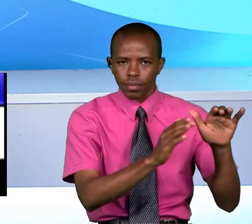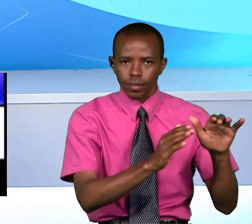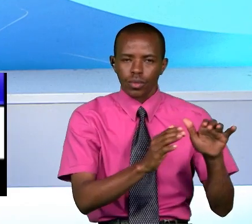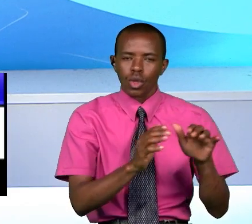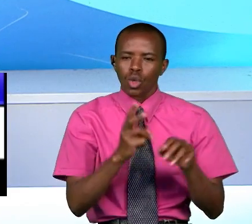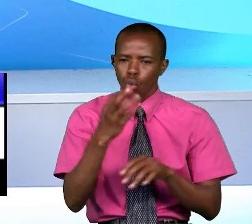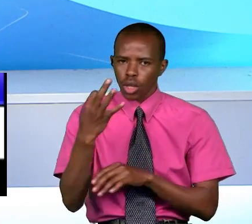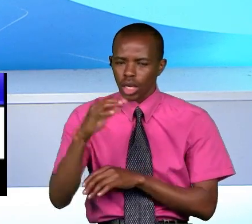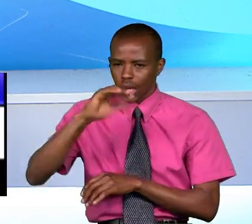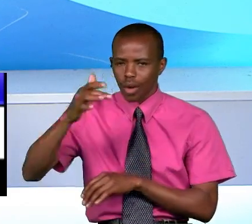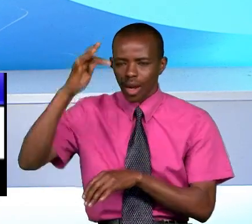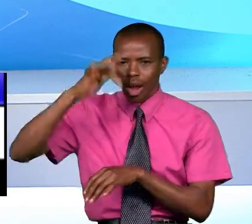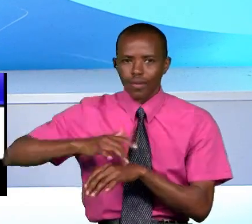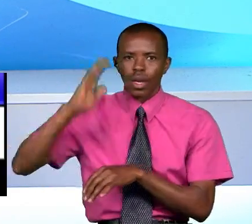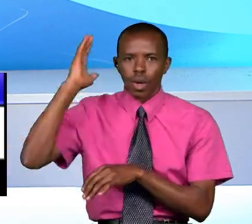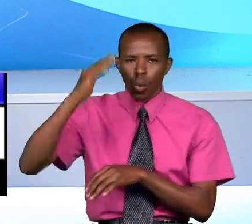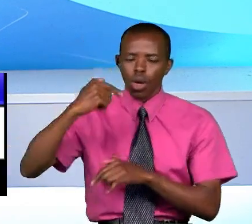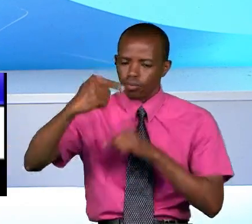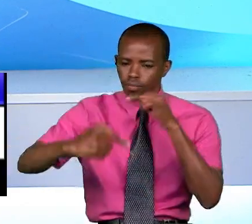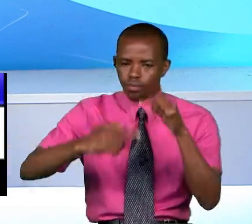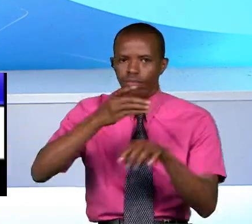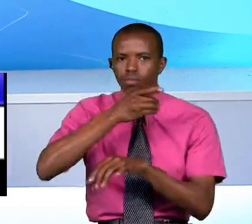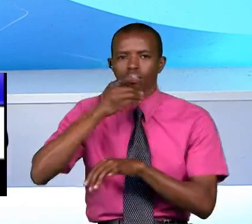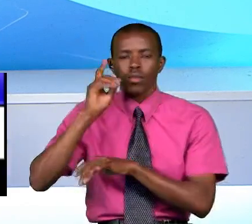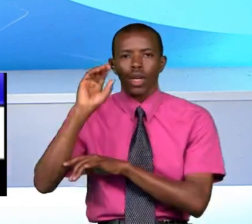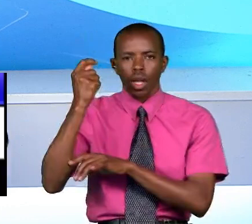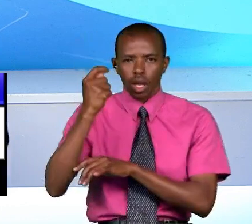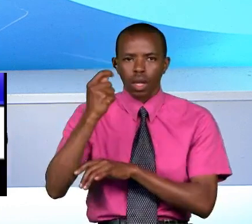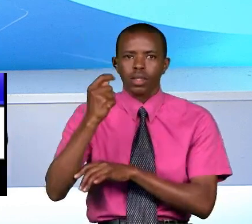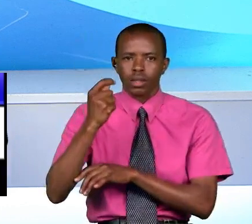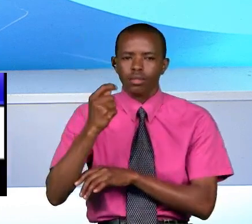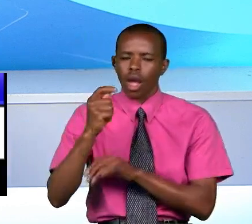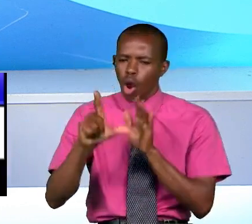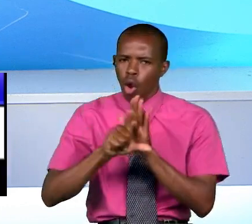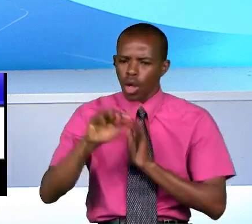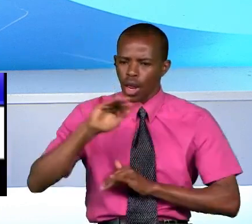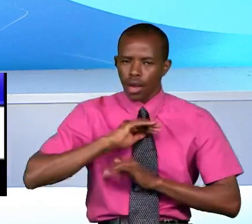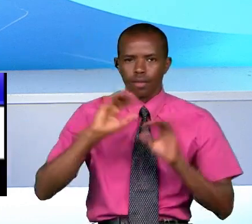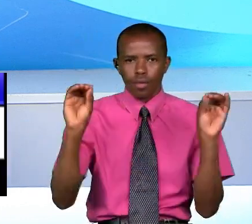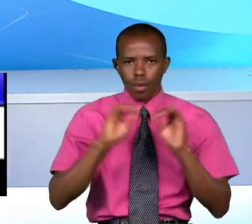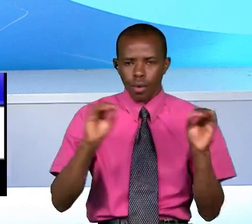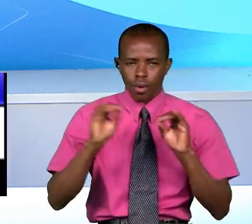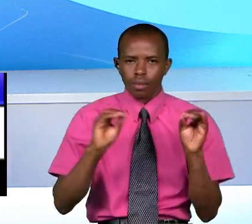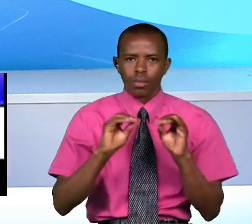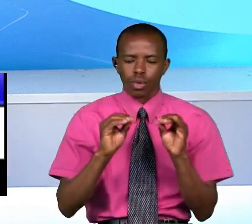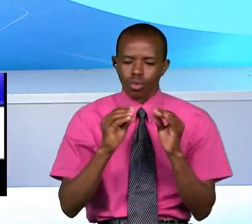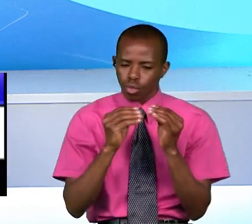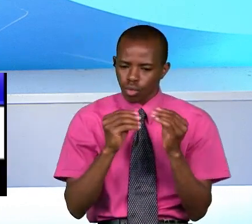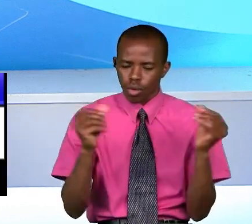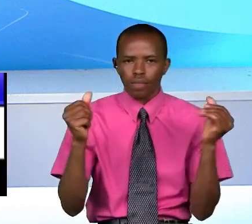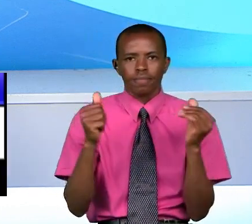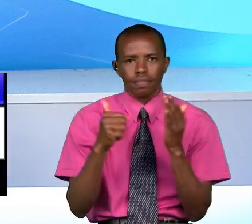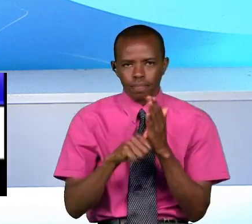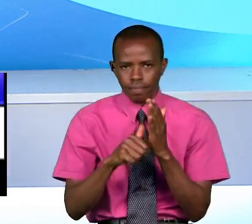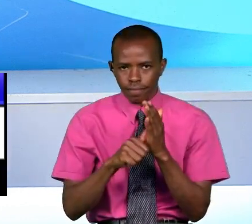23 counties could be affected by the ongoing drought in the country if enough measures are not put in place to comprehensively deal with the